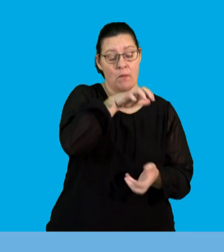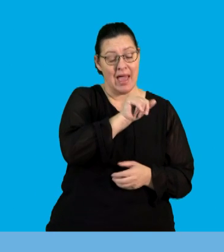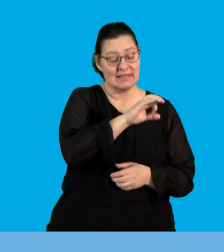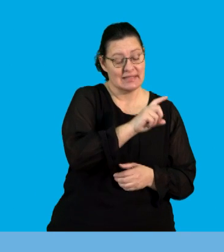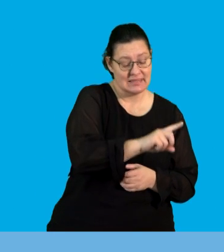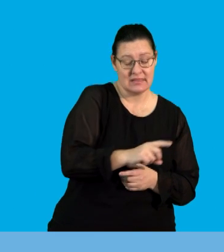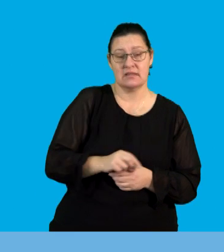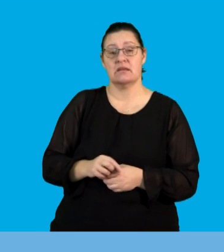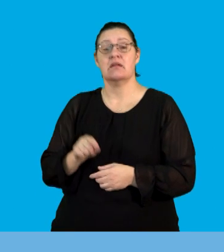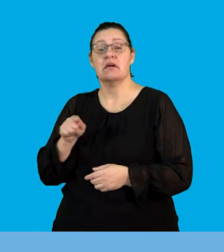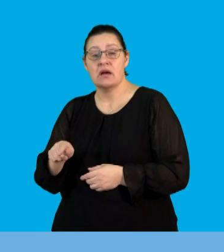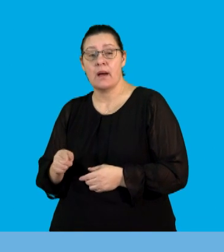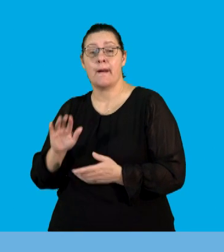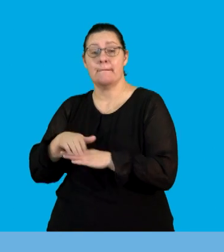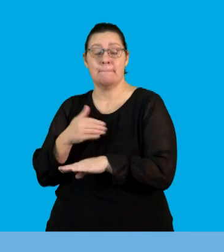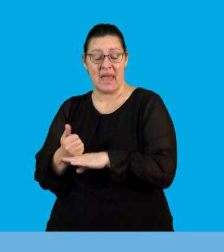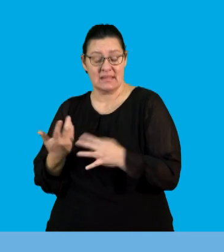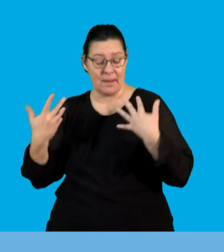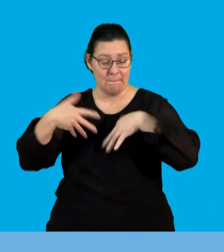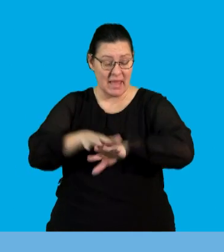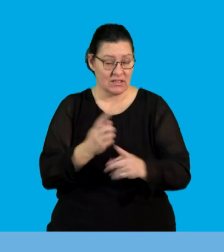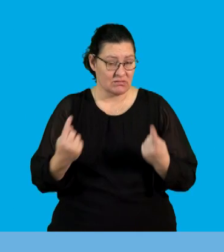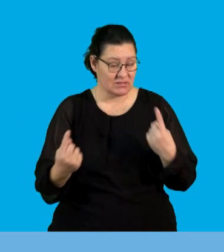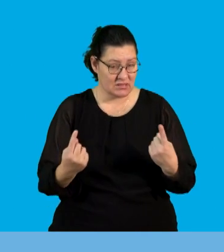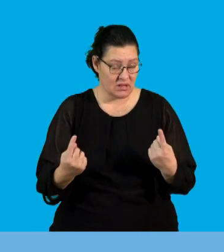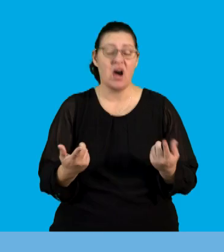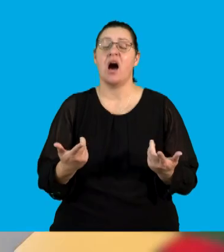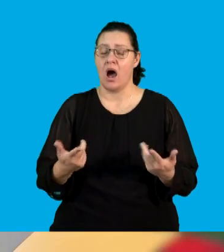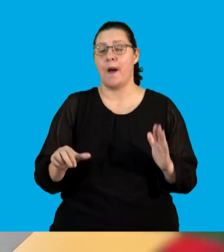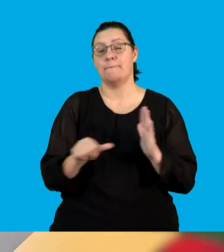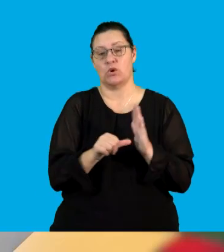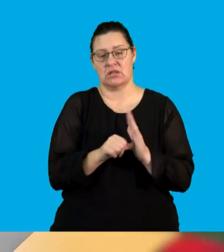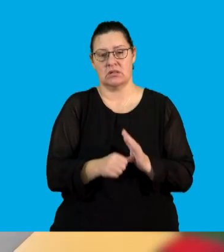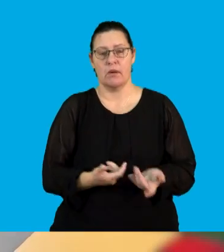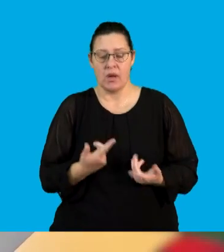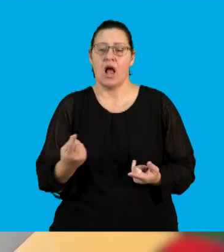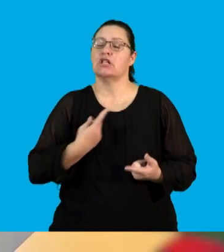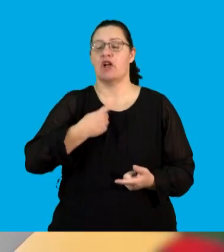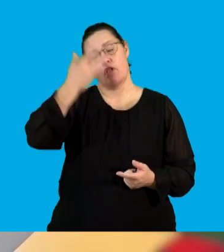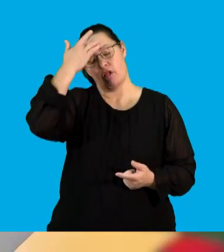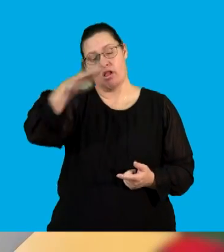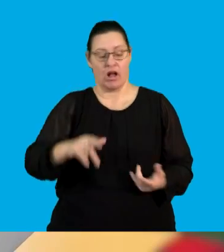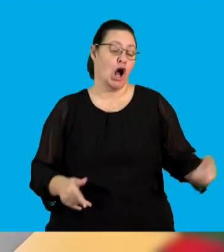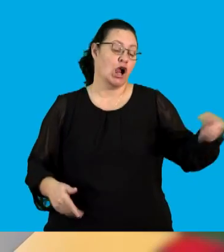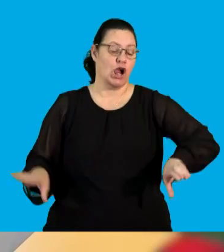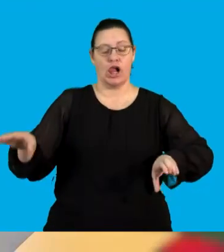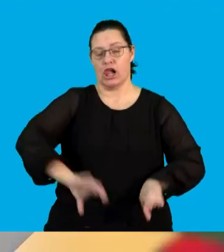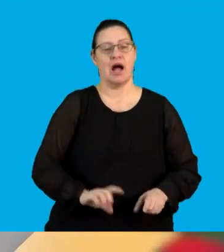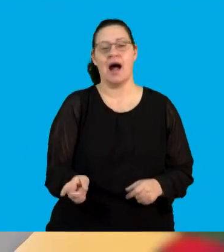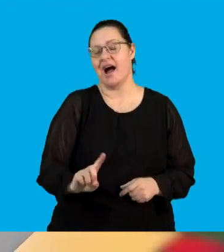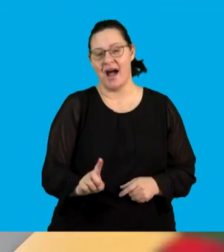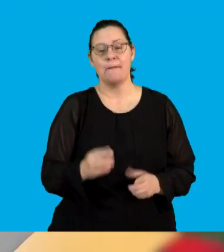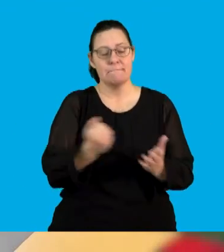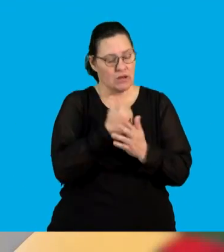volume of acid and the base mixed together is very, very much important. So we cannot just mix an acid and a base without